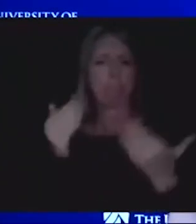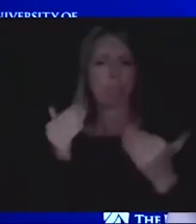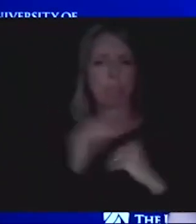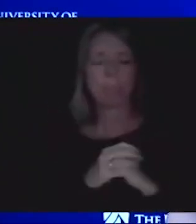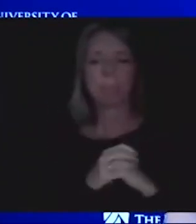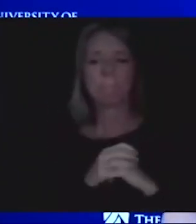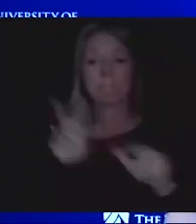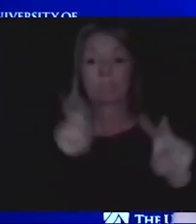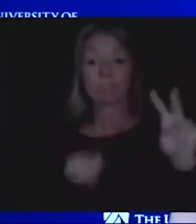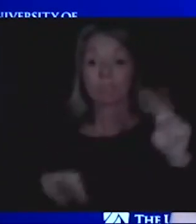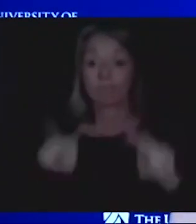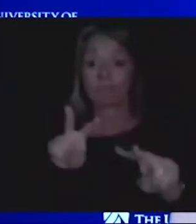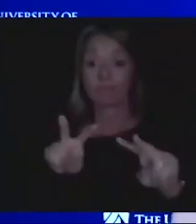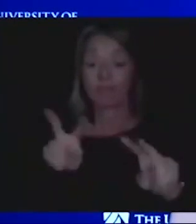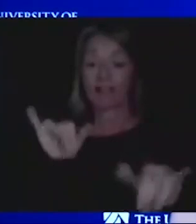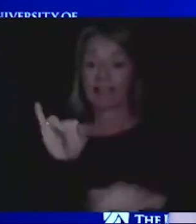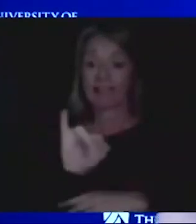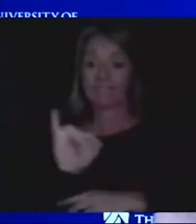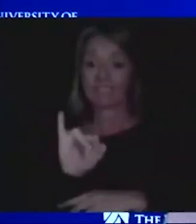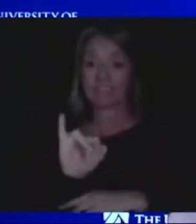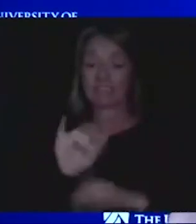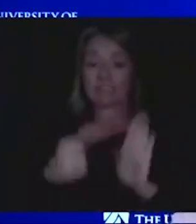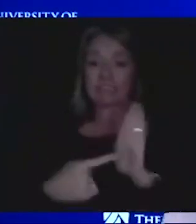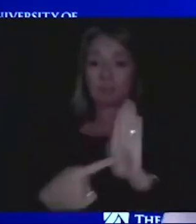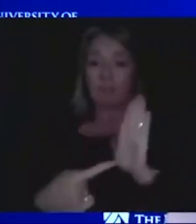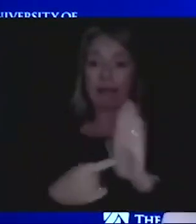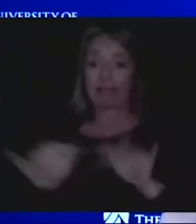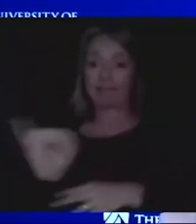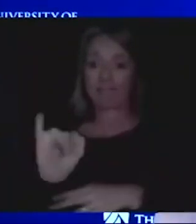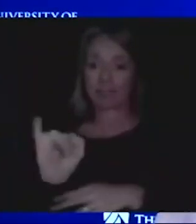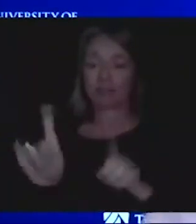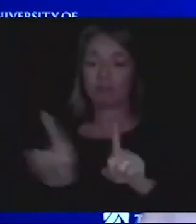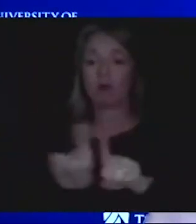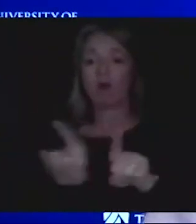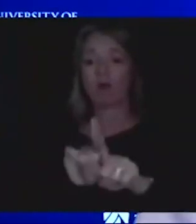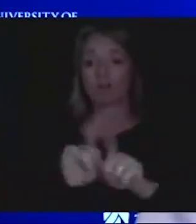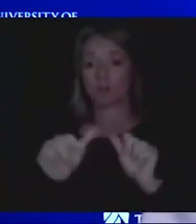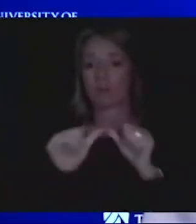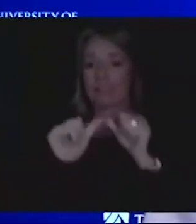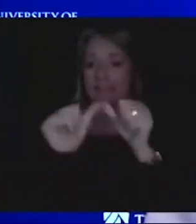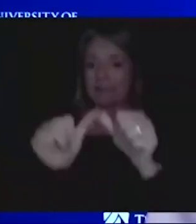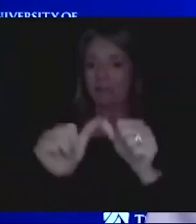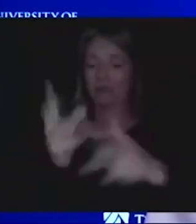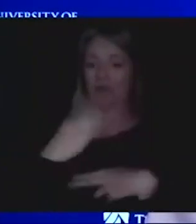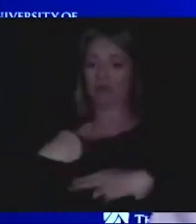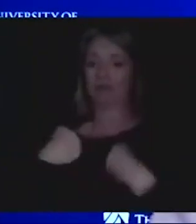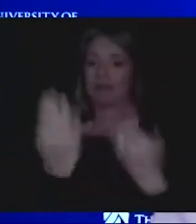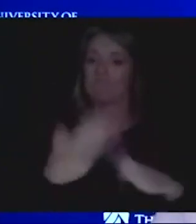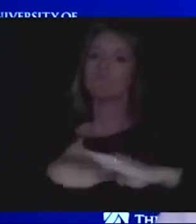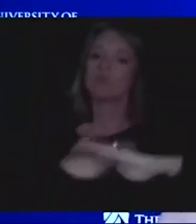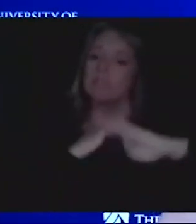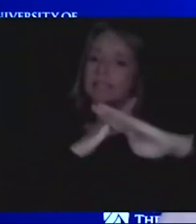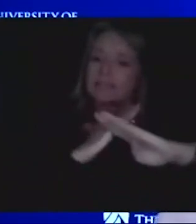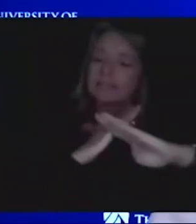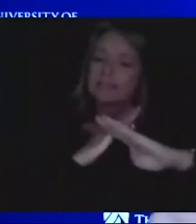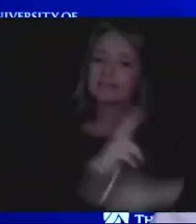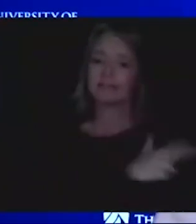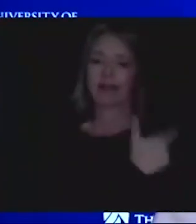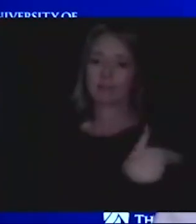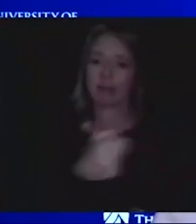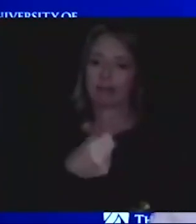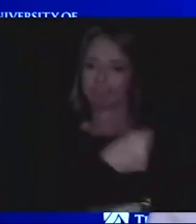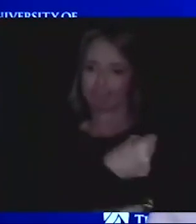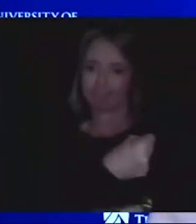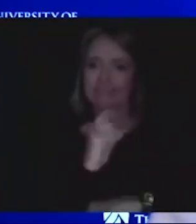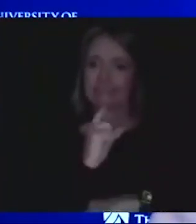infection, symptomatic infection, but all of these continue to give protection against hospitalization, severe disease, and death. And those